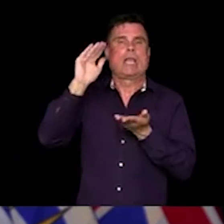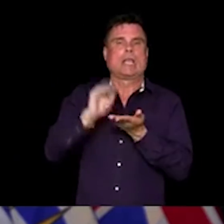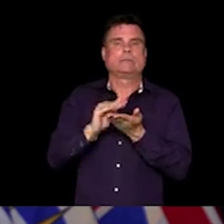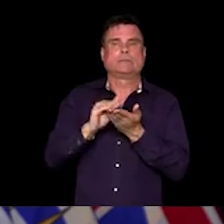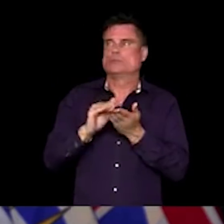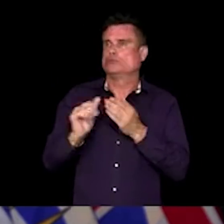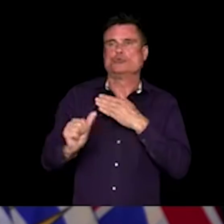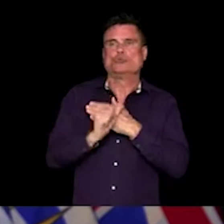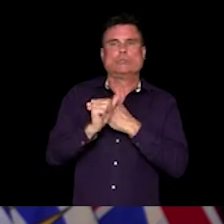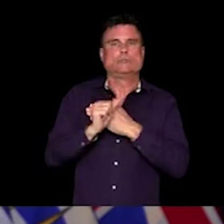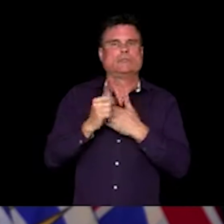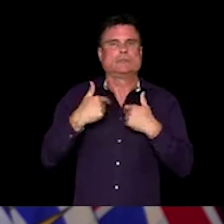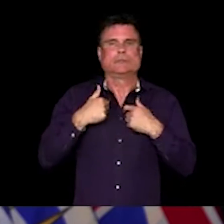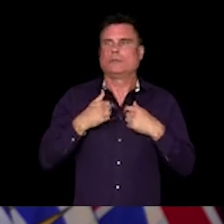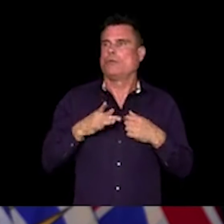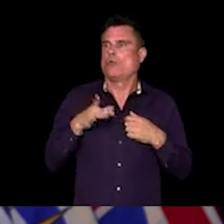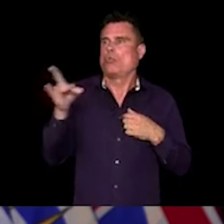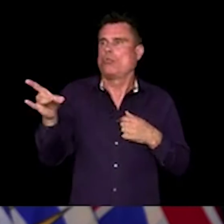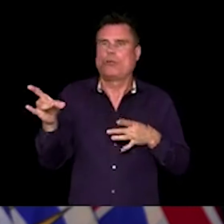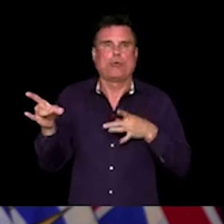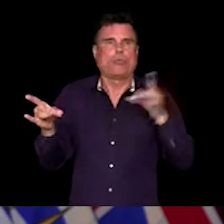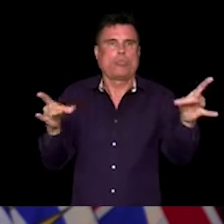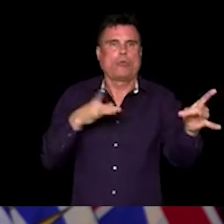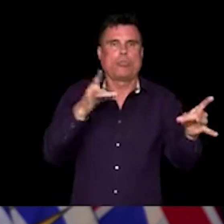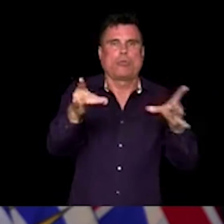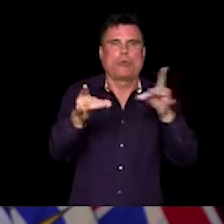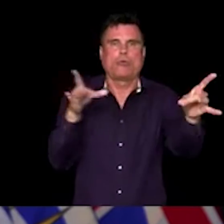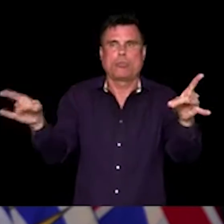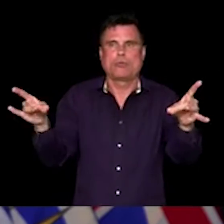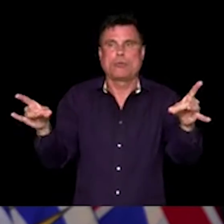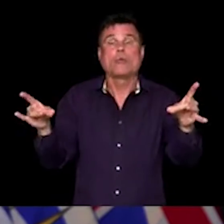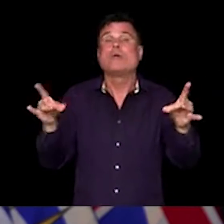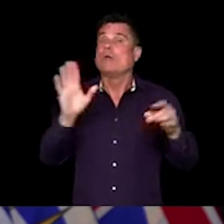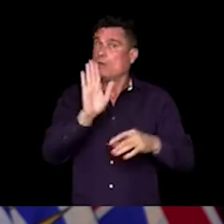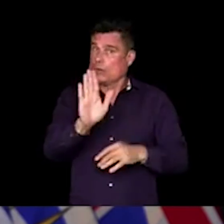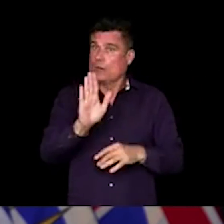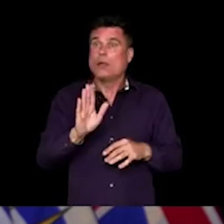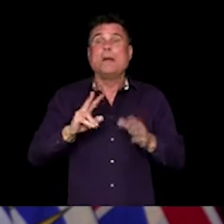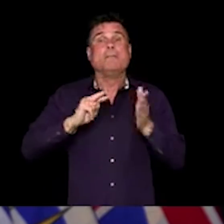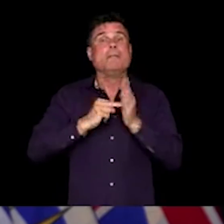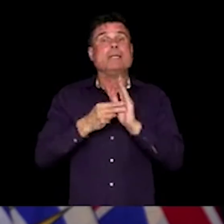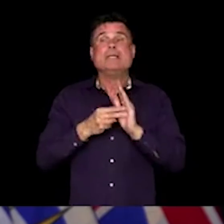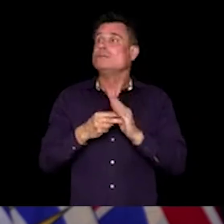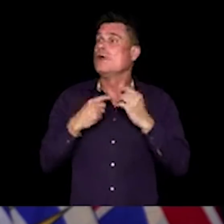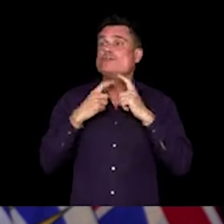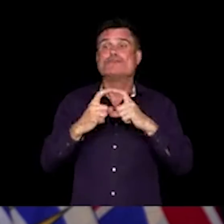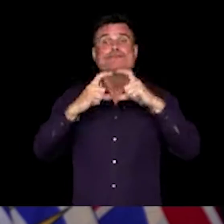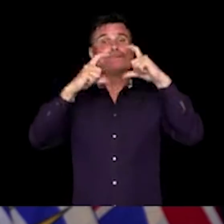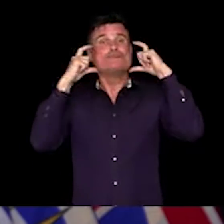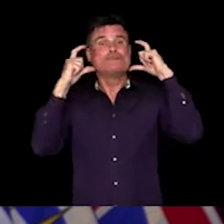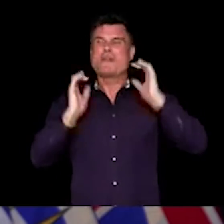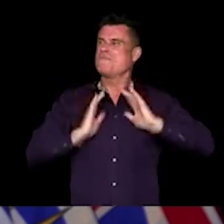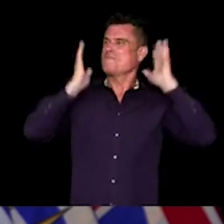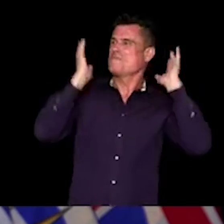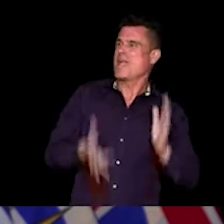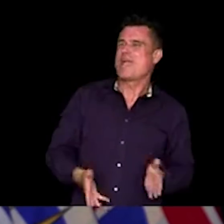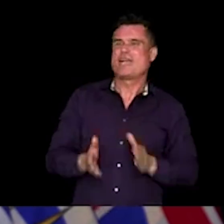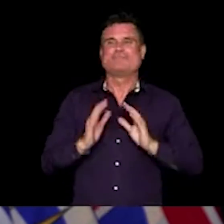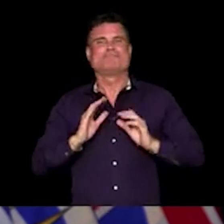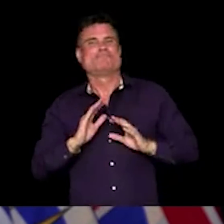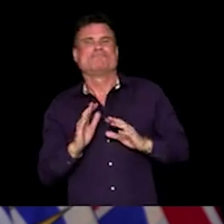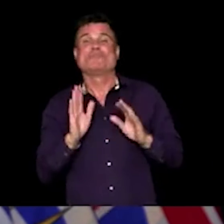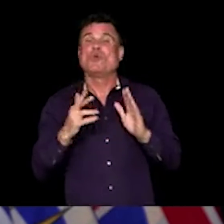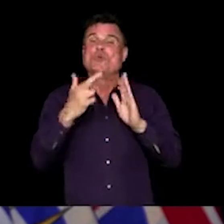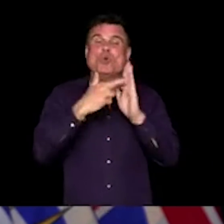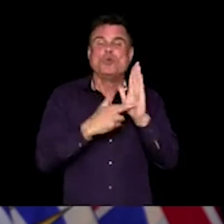covering your mouth. It doesn't mean you can stop not touching your face. And we have to be very careful, if we're wearing a non-medical mask,